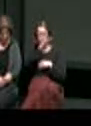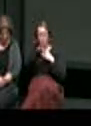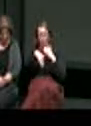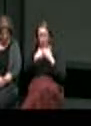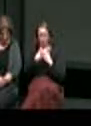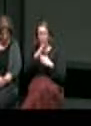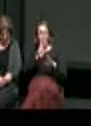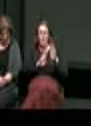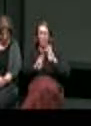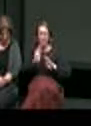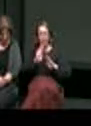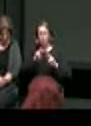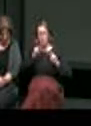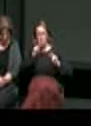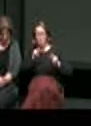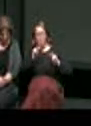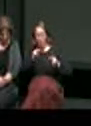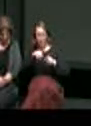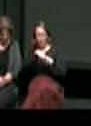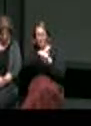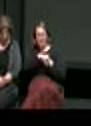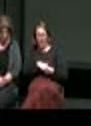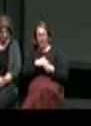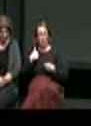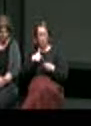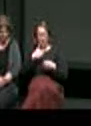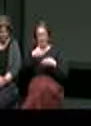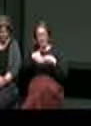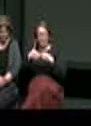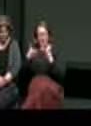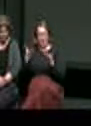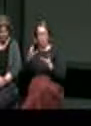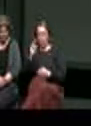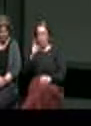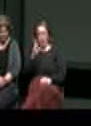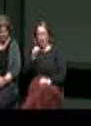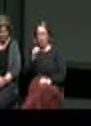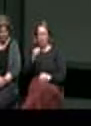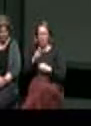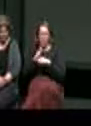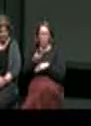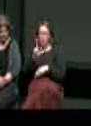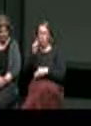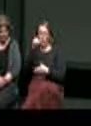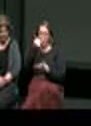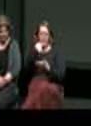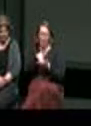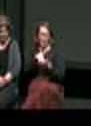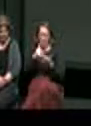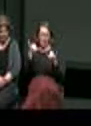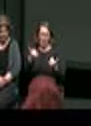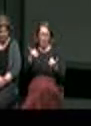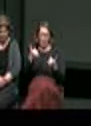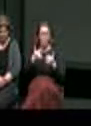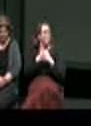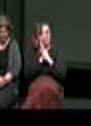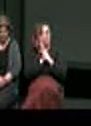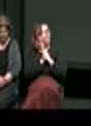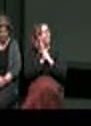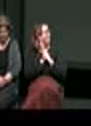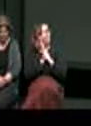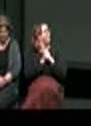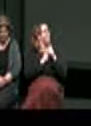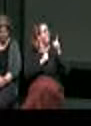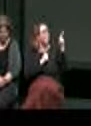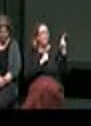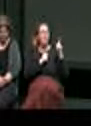monitoring sites that we have completed in the state of Ohio. There's over 20,000 of them now. And